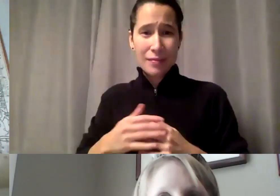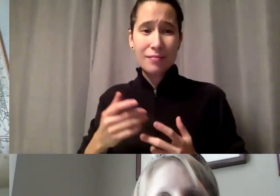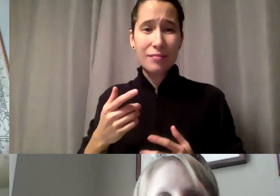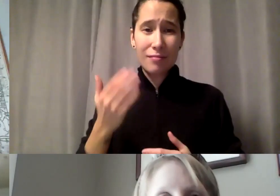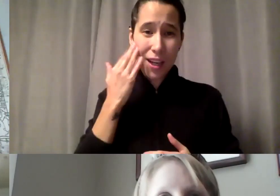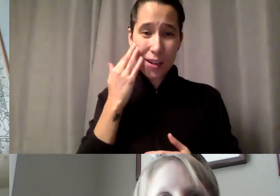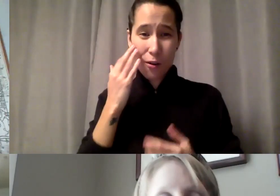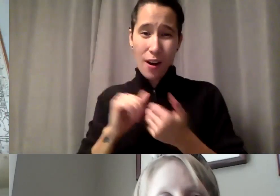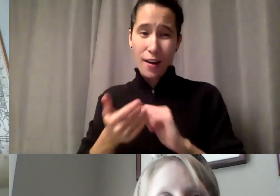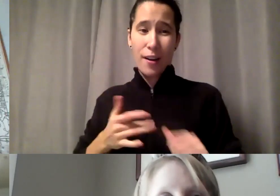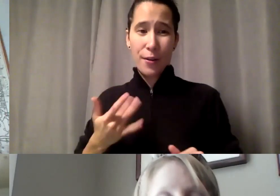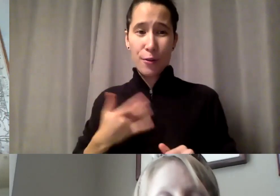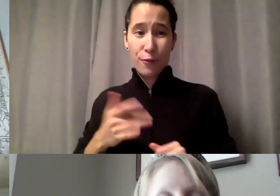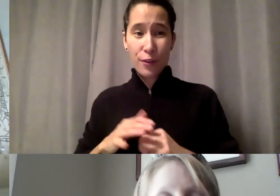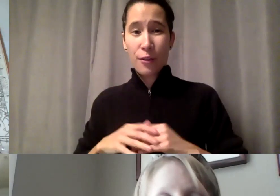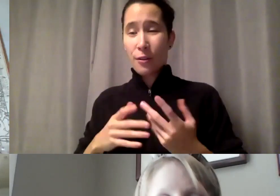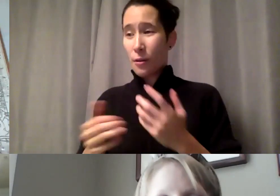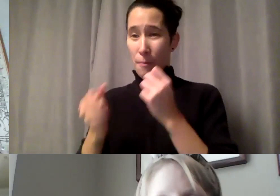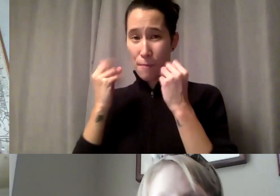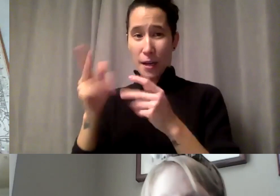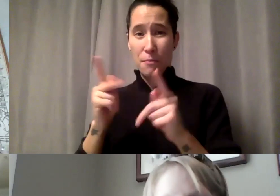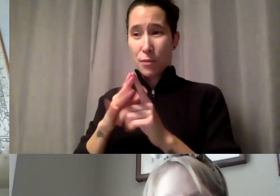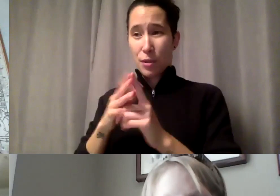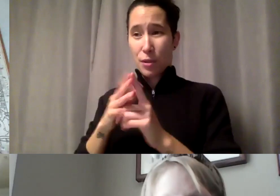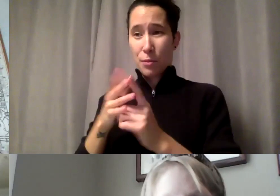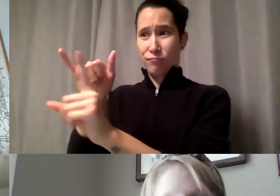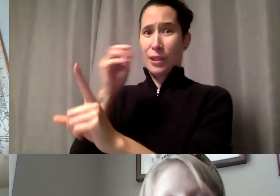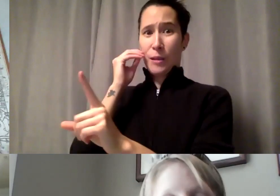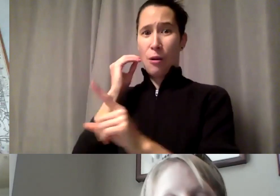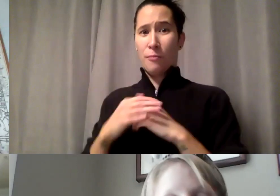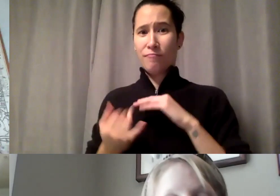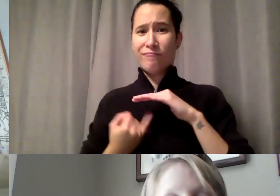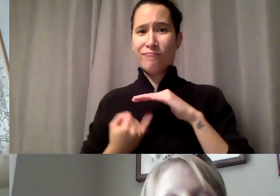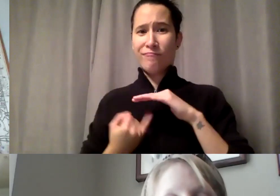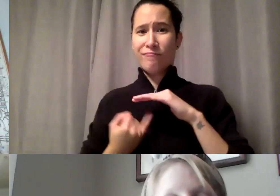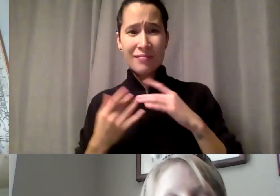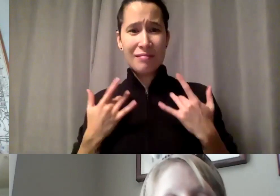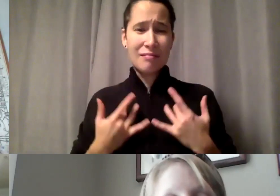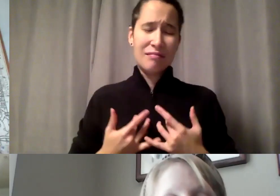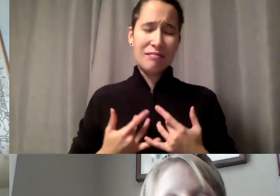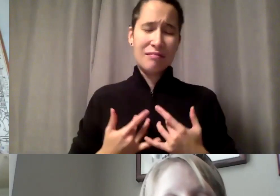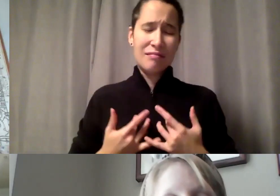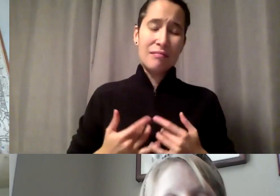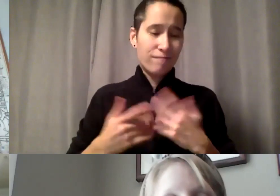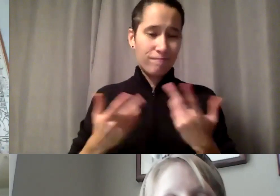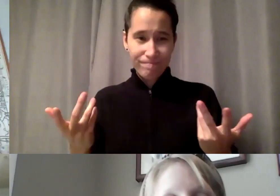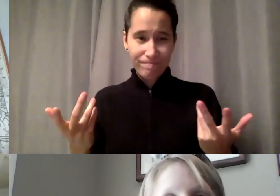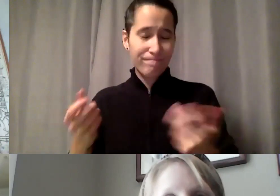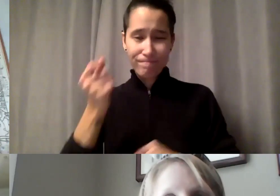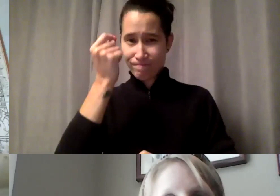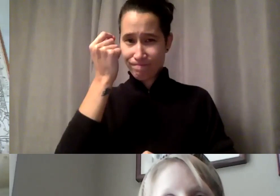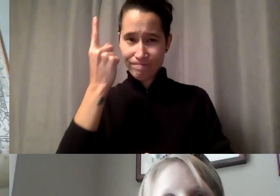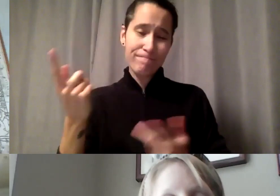that are socially isolated right now and would need these sports. But no, there will be